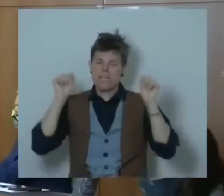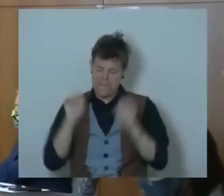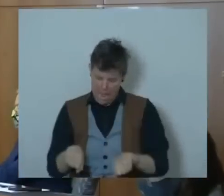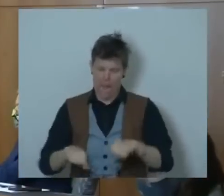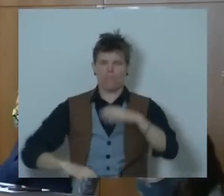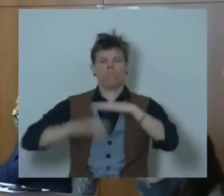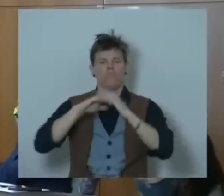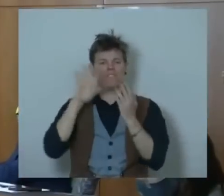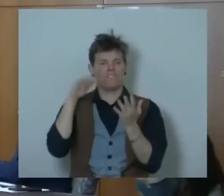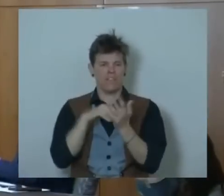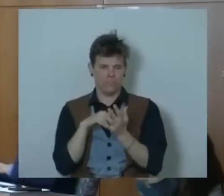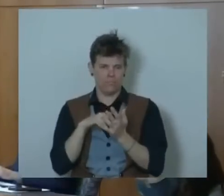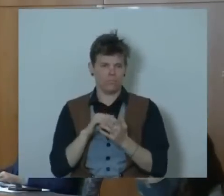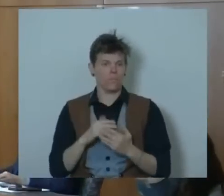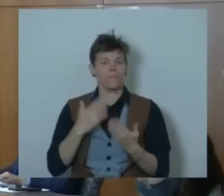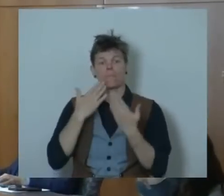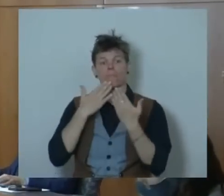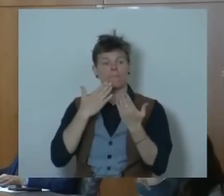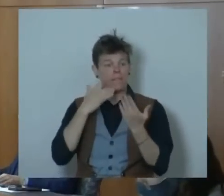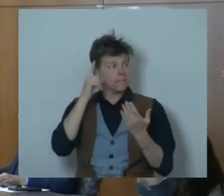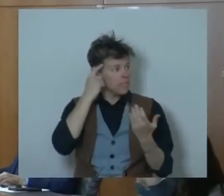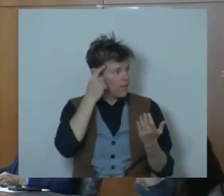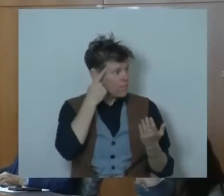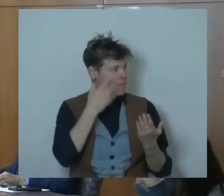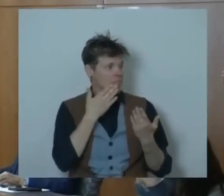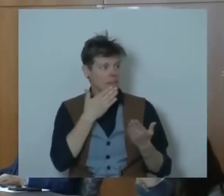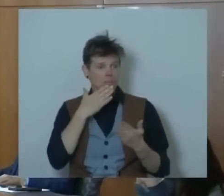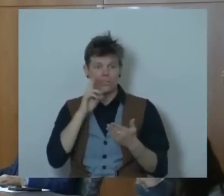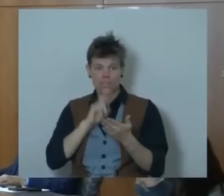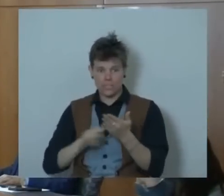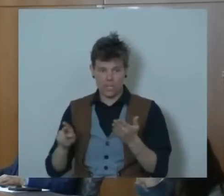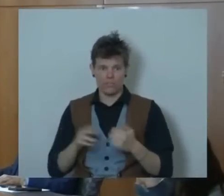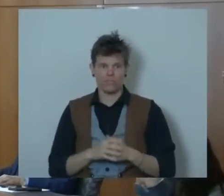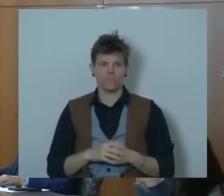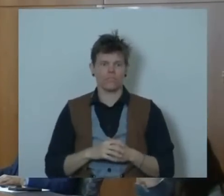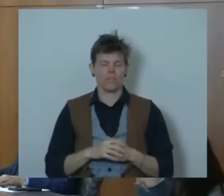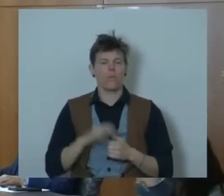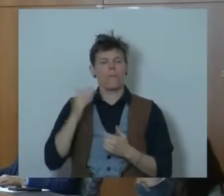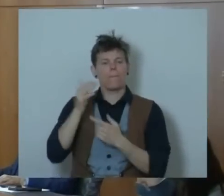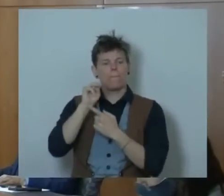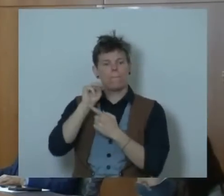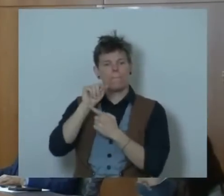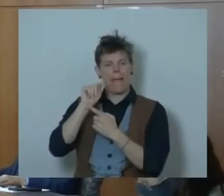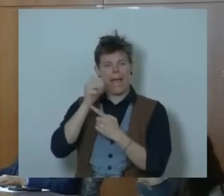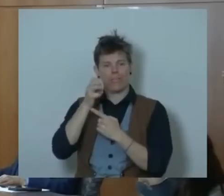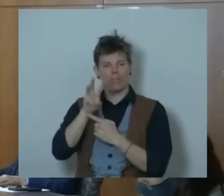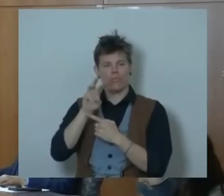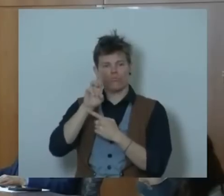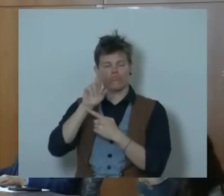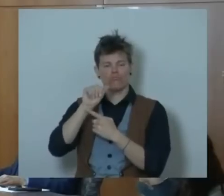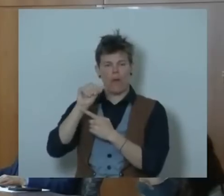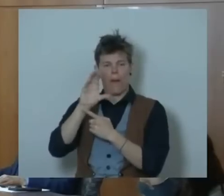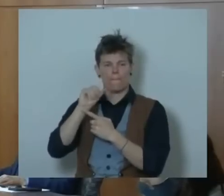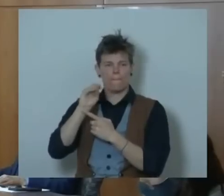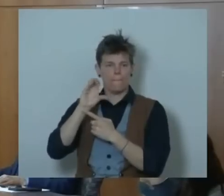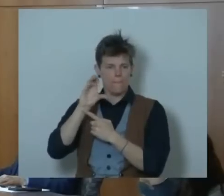Governor and Secretaries. Next, I'm going to go to Matthew Reichbach. Matthew, you are unmuted. Go ahead and ask your question.